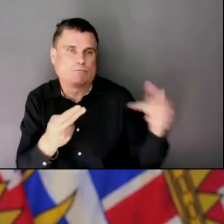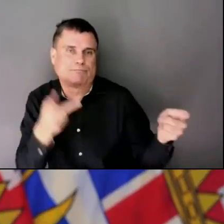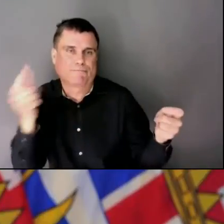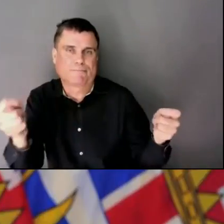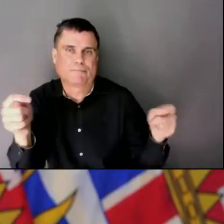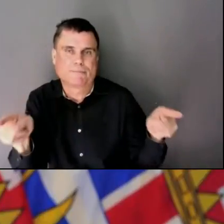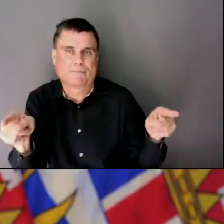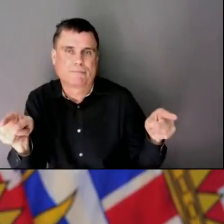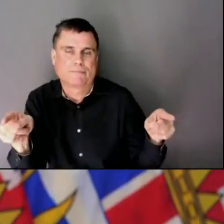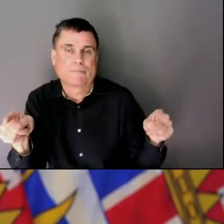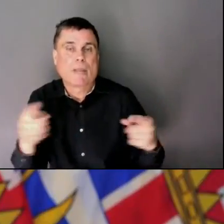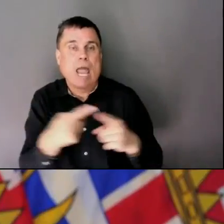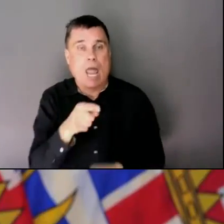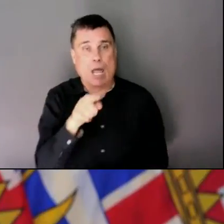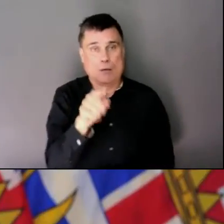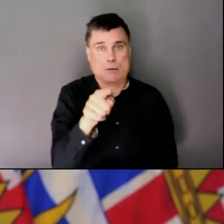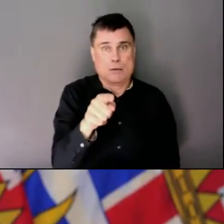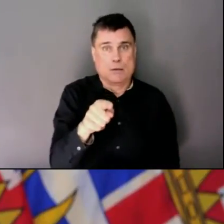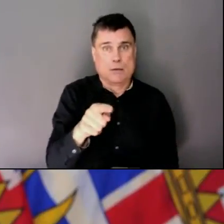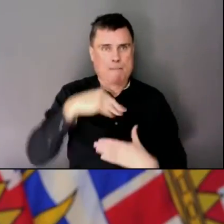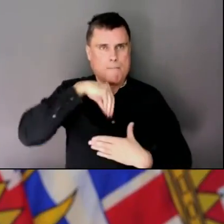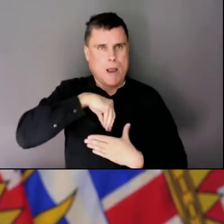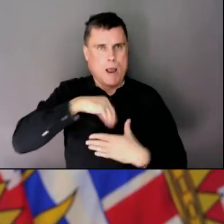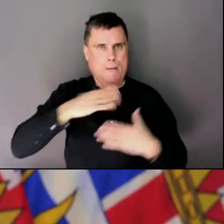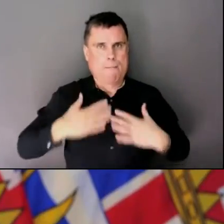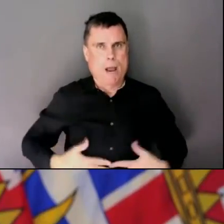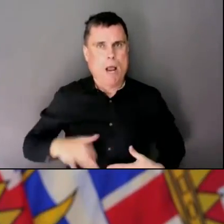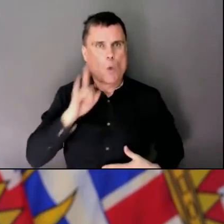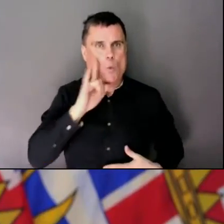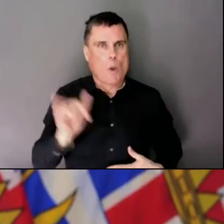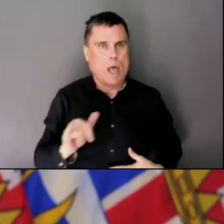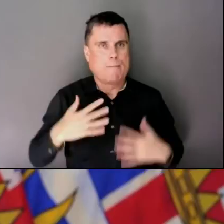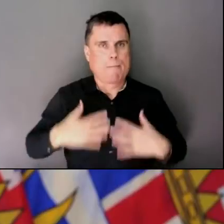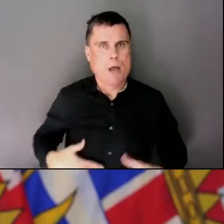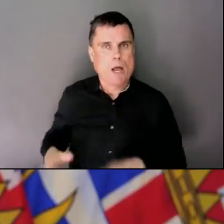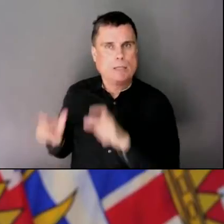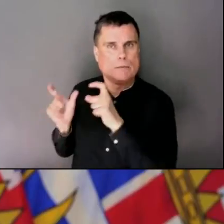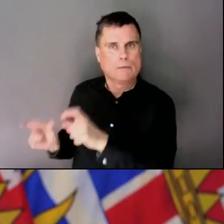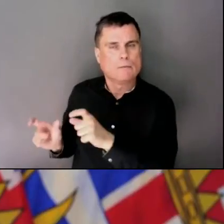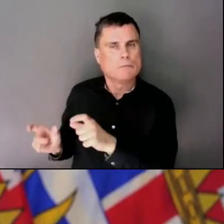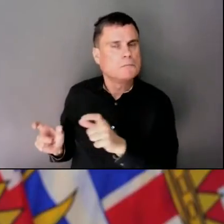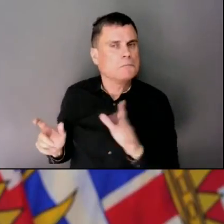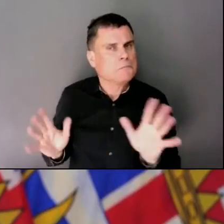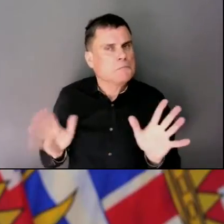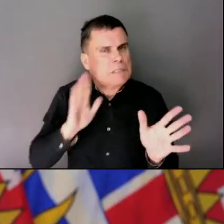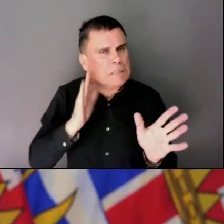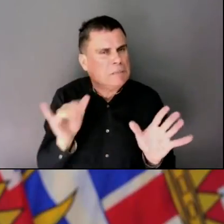work that we know about immune systems and how they're stimulated means that they're likely to be